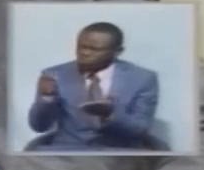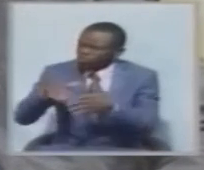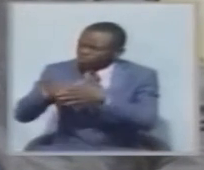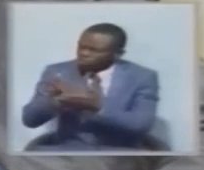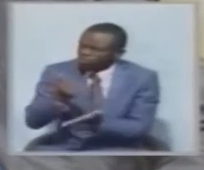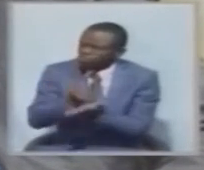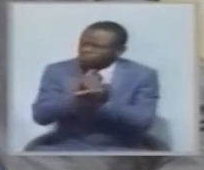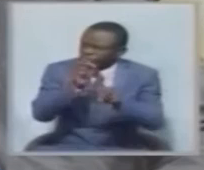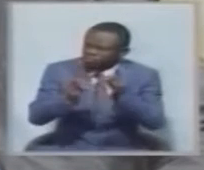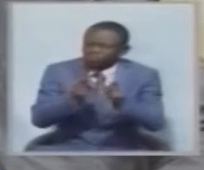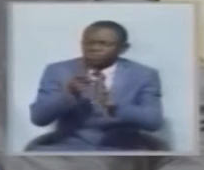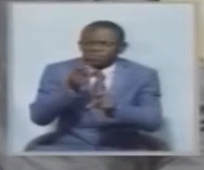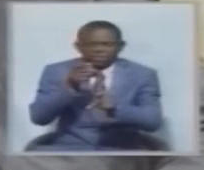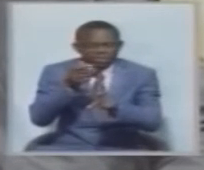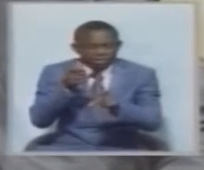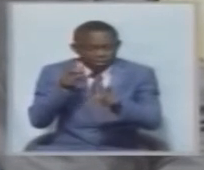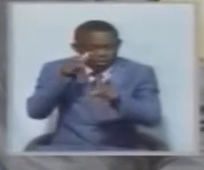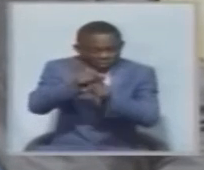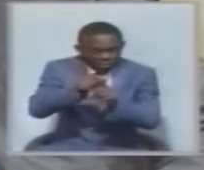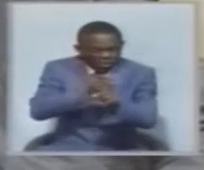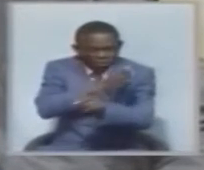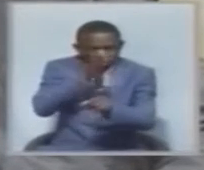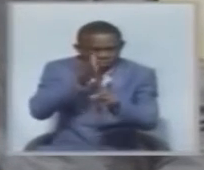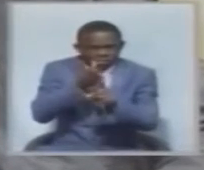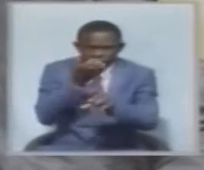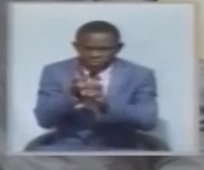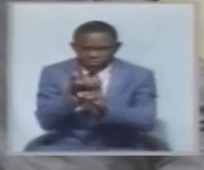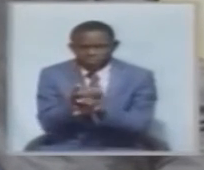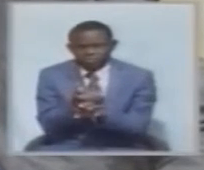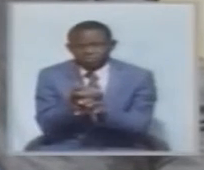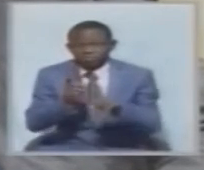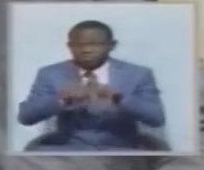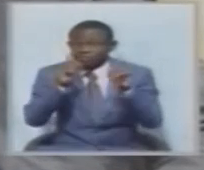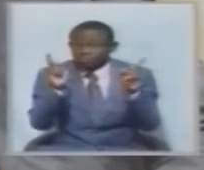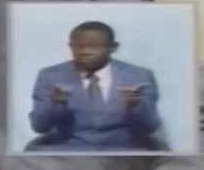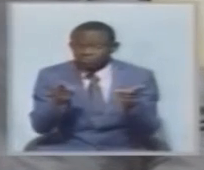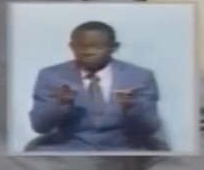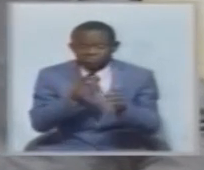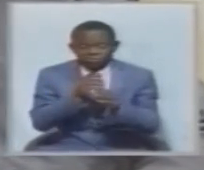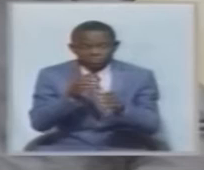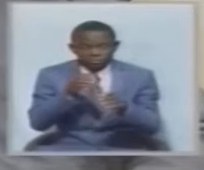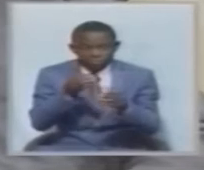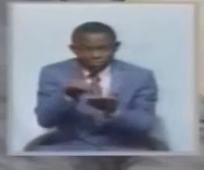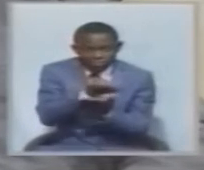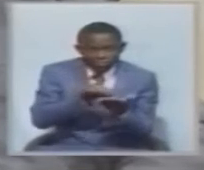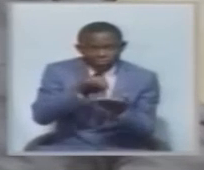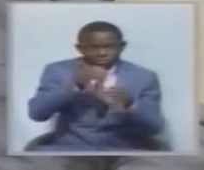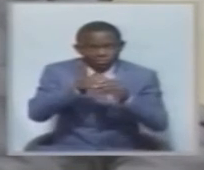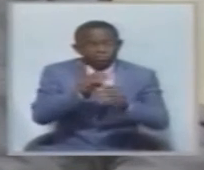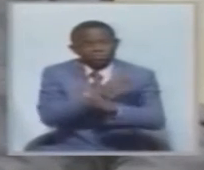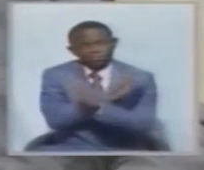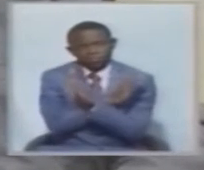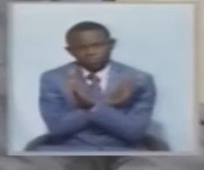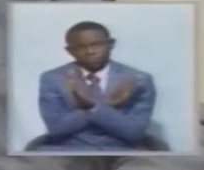has been. But of course, if you look at the Zambian economy, I think one of the things that